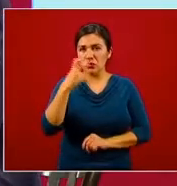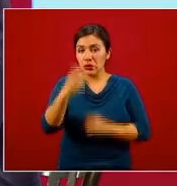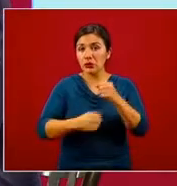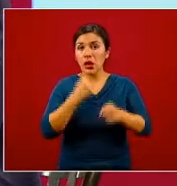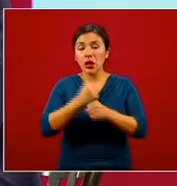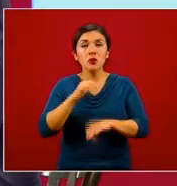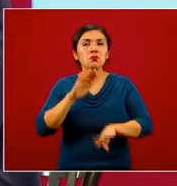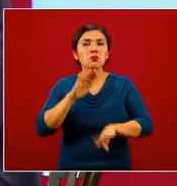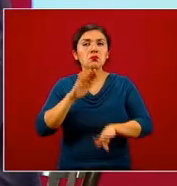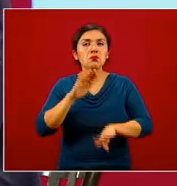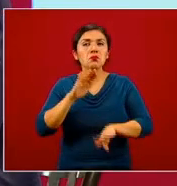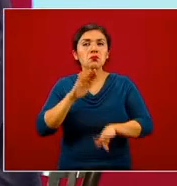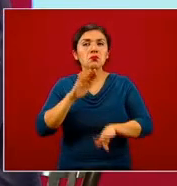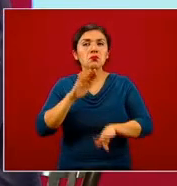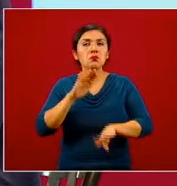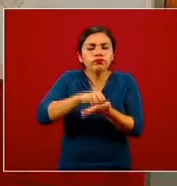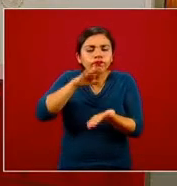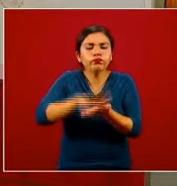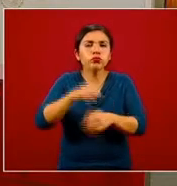flu.